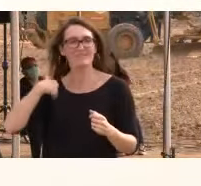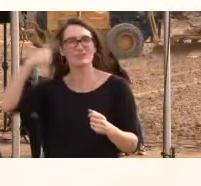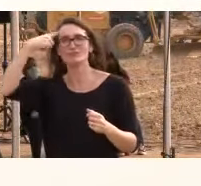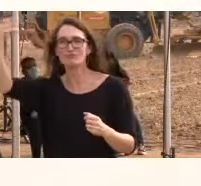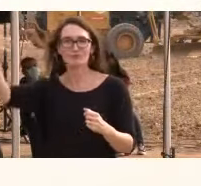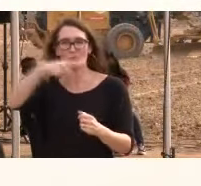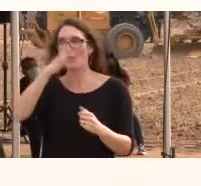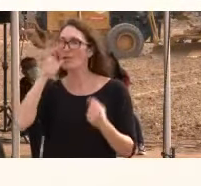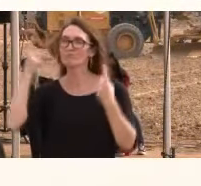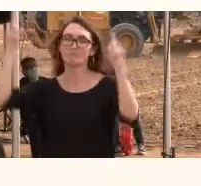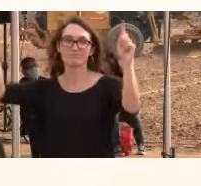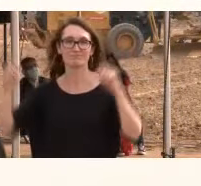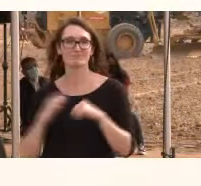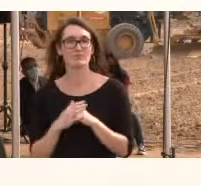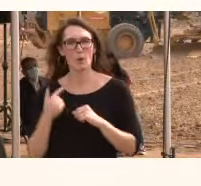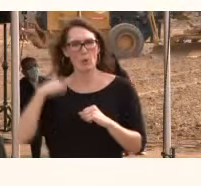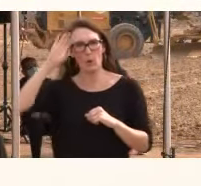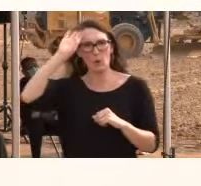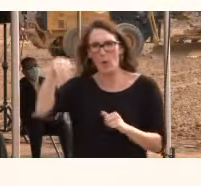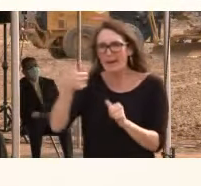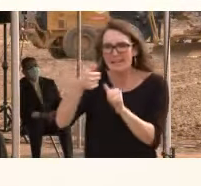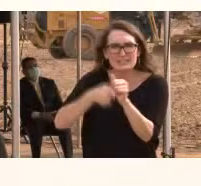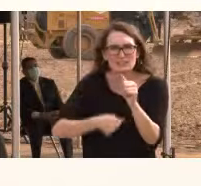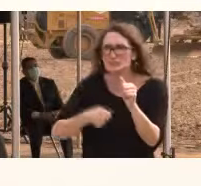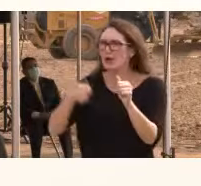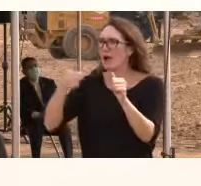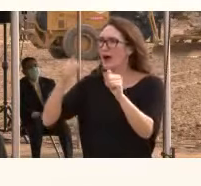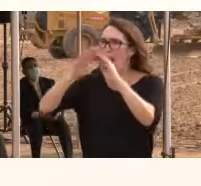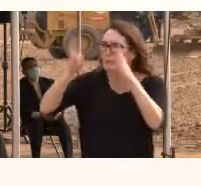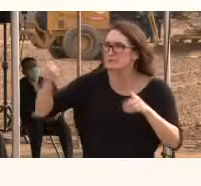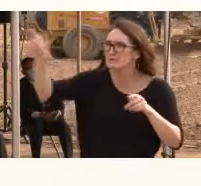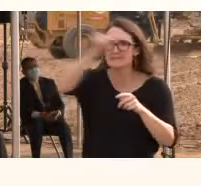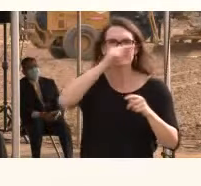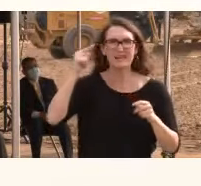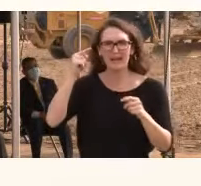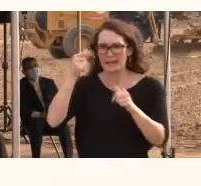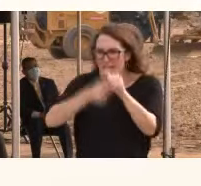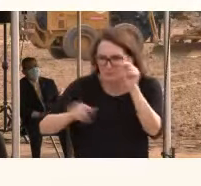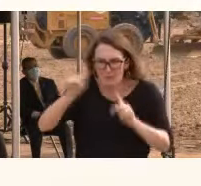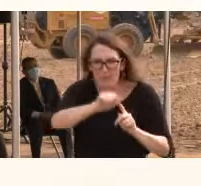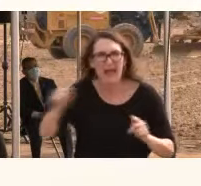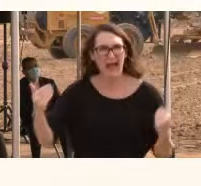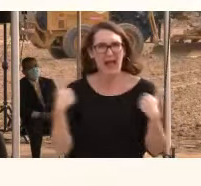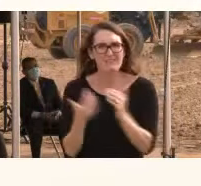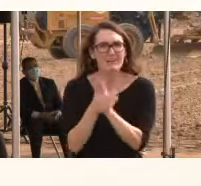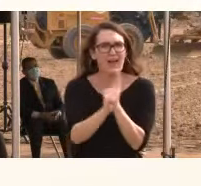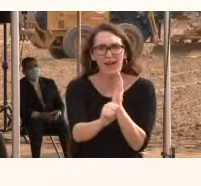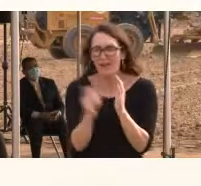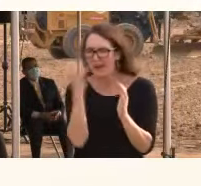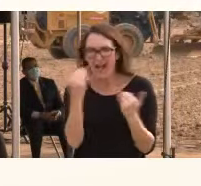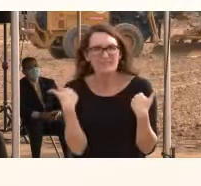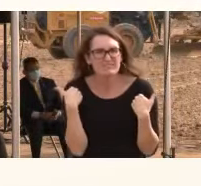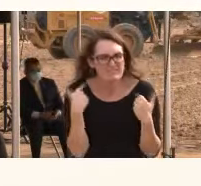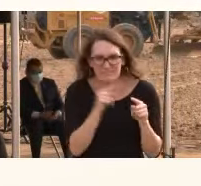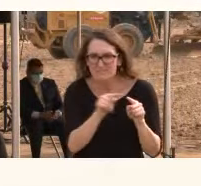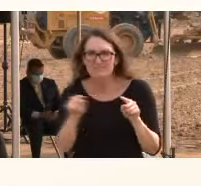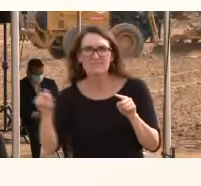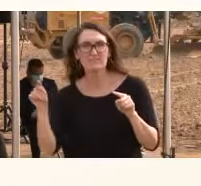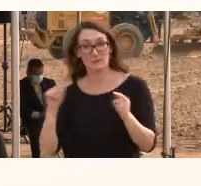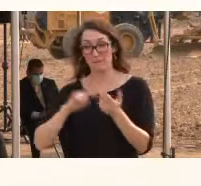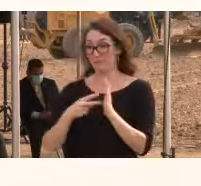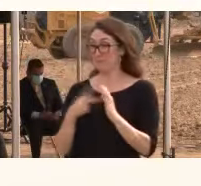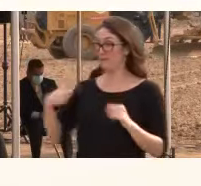that talent exists in every household throughout the Valley and here throughout West Fresno. And our job